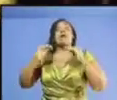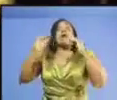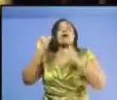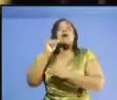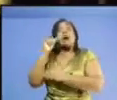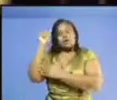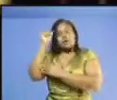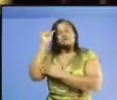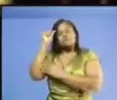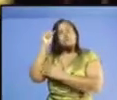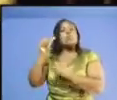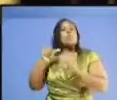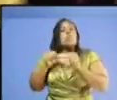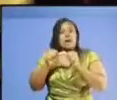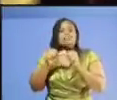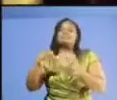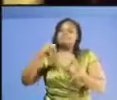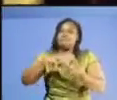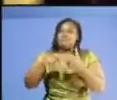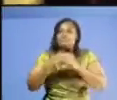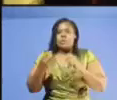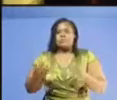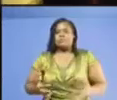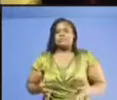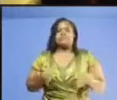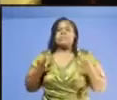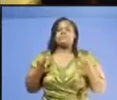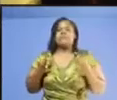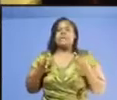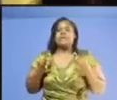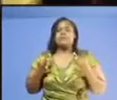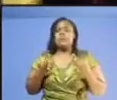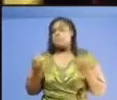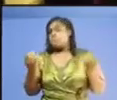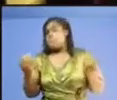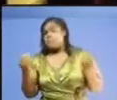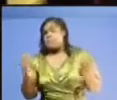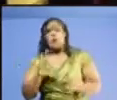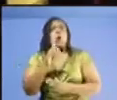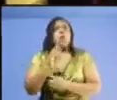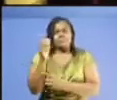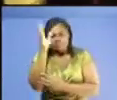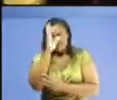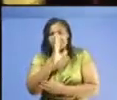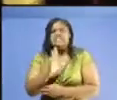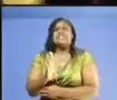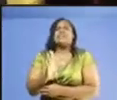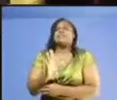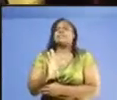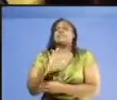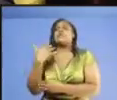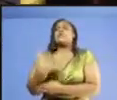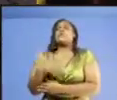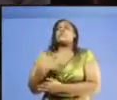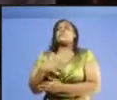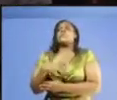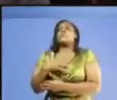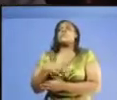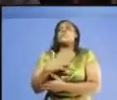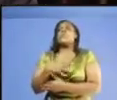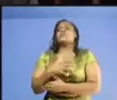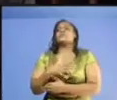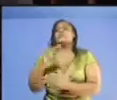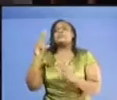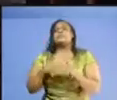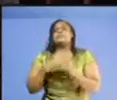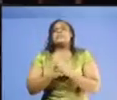still make a mess of their lives. They're grown folk nearing 100, because we've never got... I didn't plan to